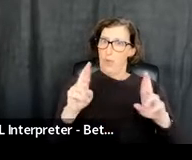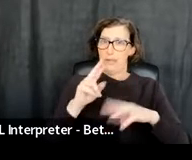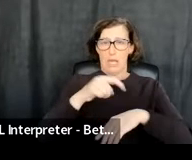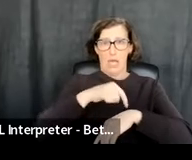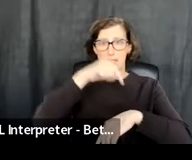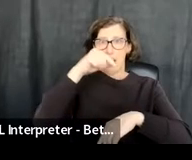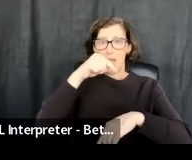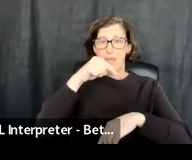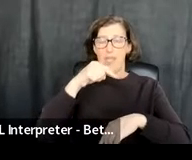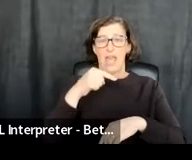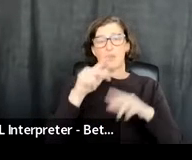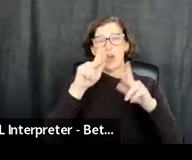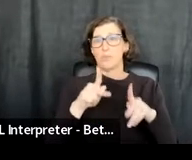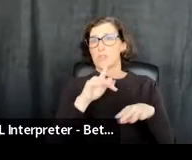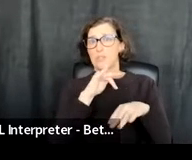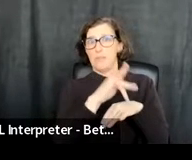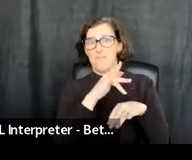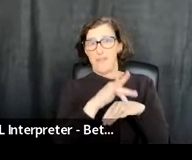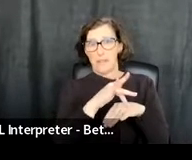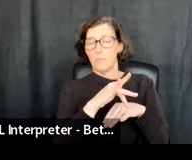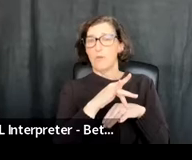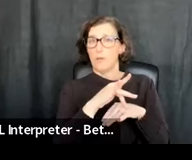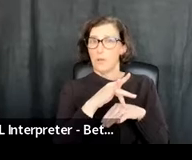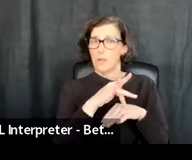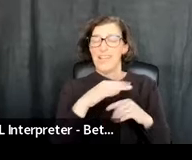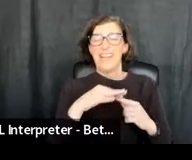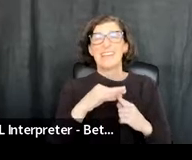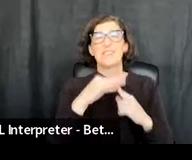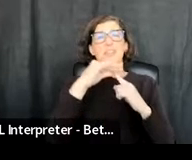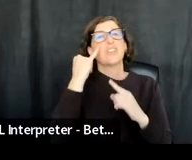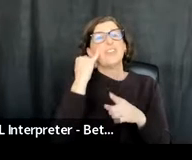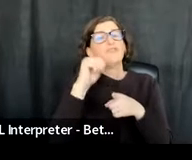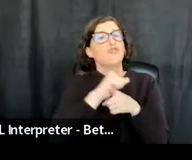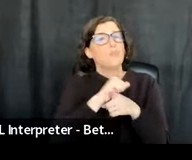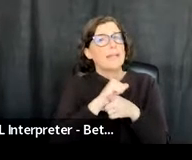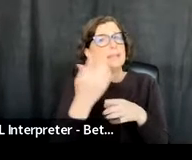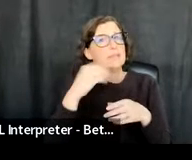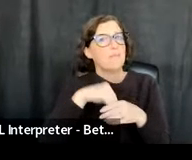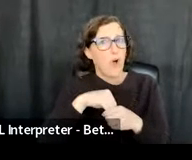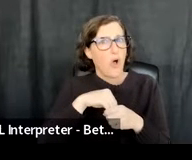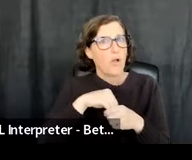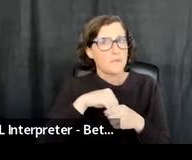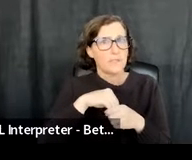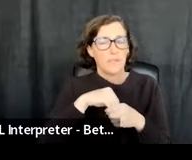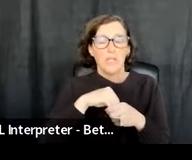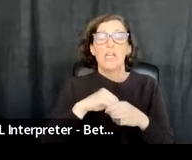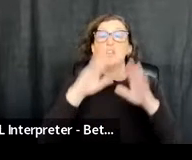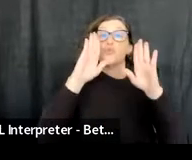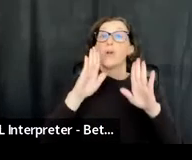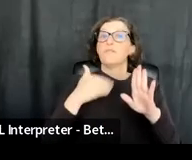on call, somebody to be available, particularly if training is involved at the beginning of that training, it's great to have an